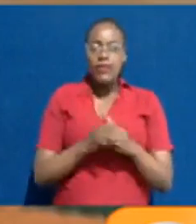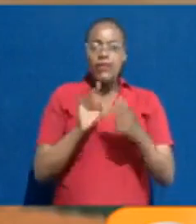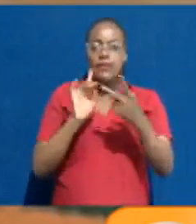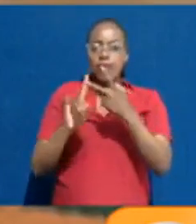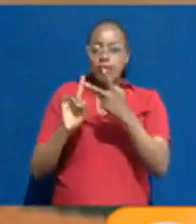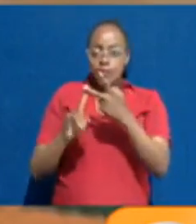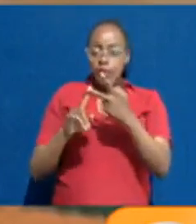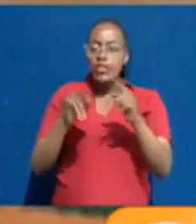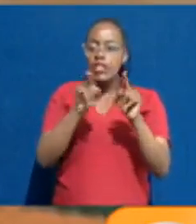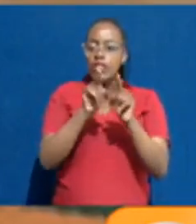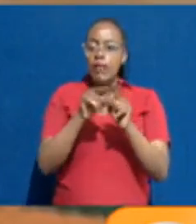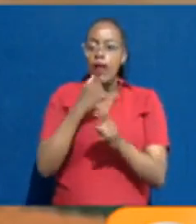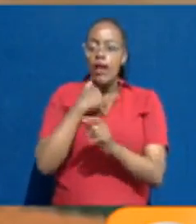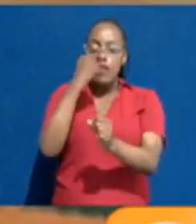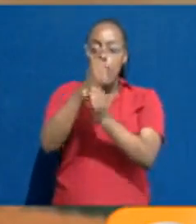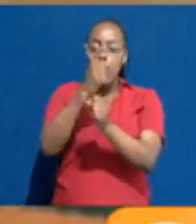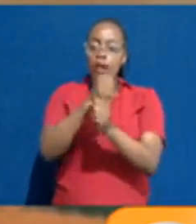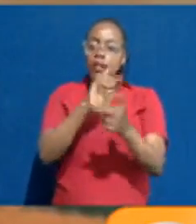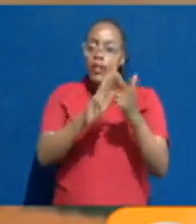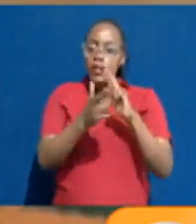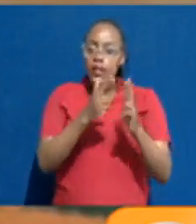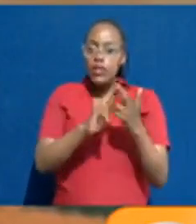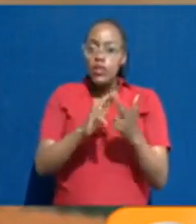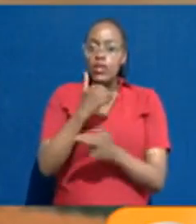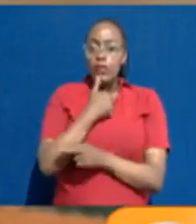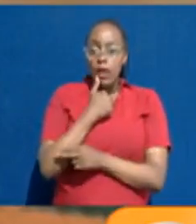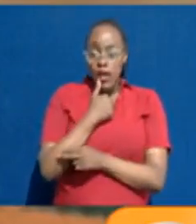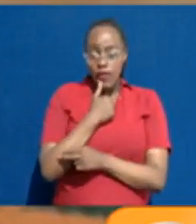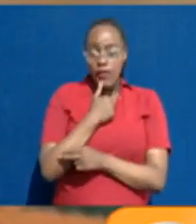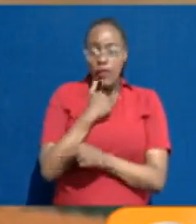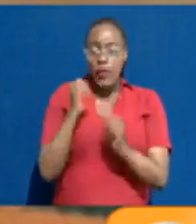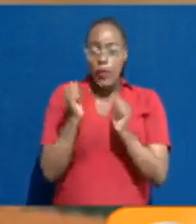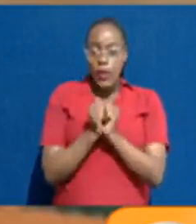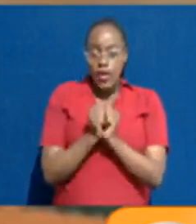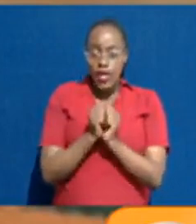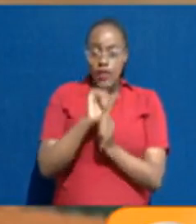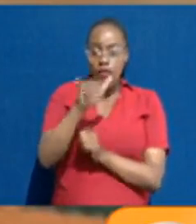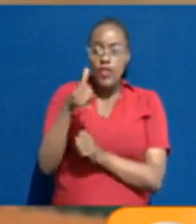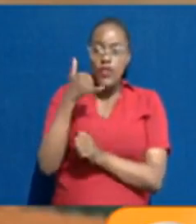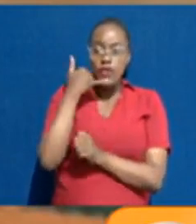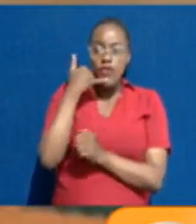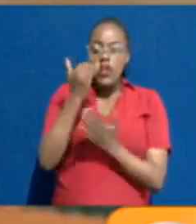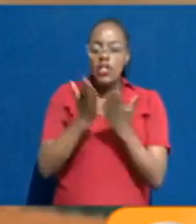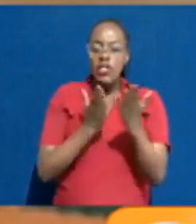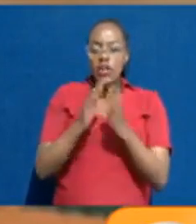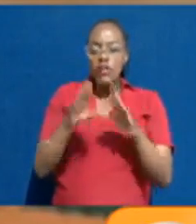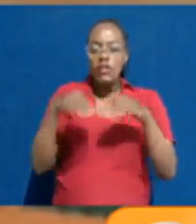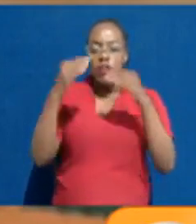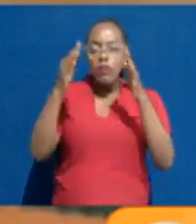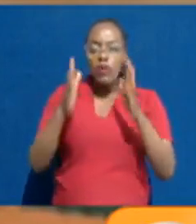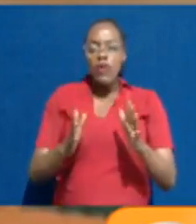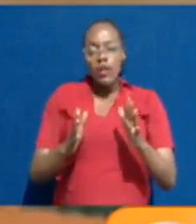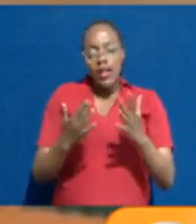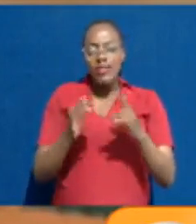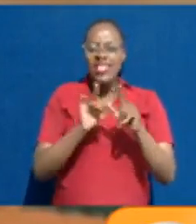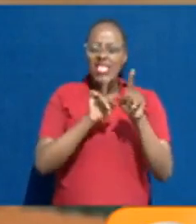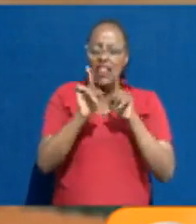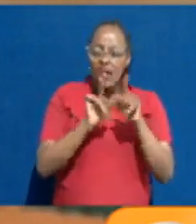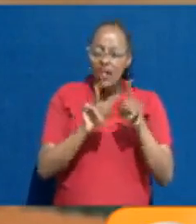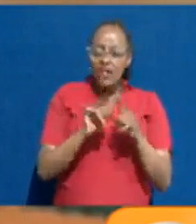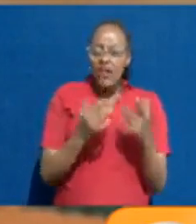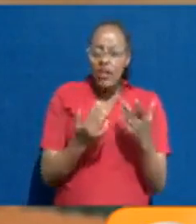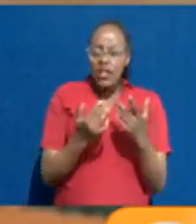have a working relationship with telephone service providers, the Safaricom. Yeah. So we send